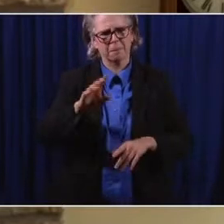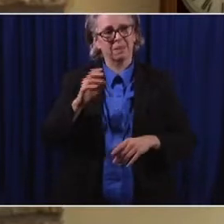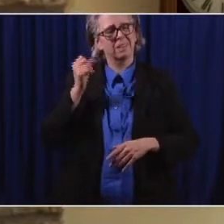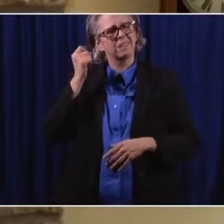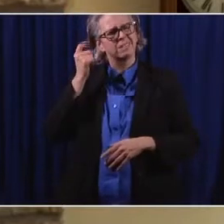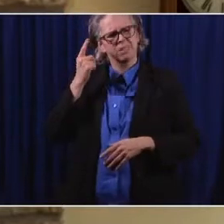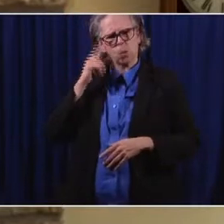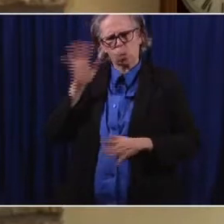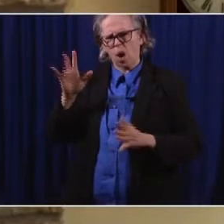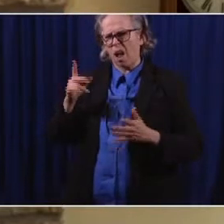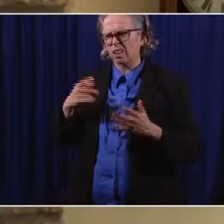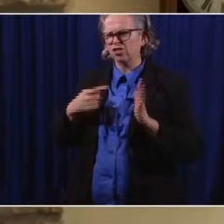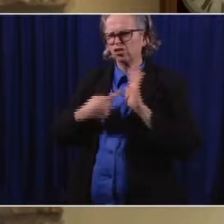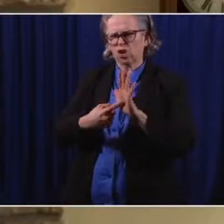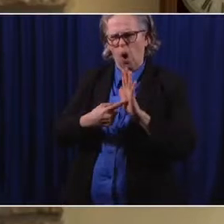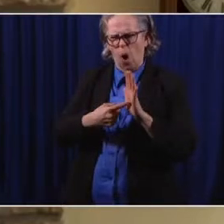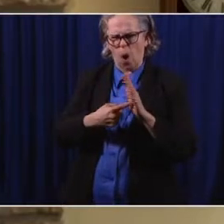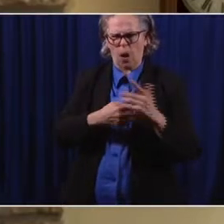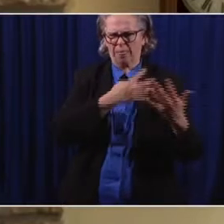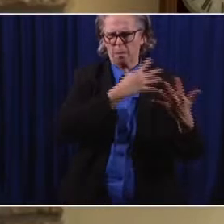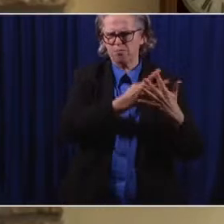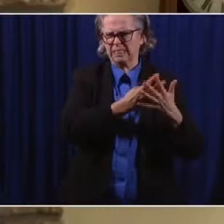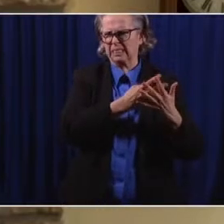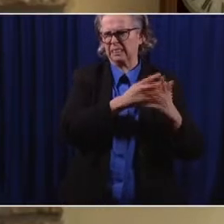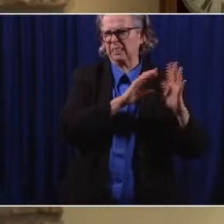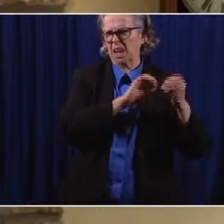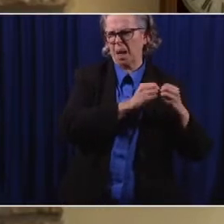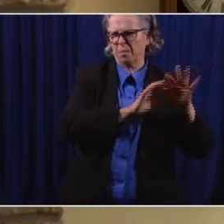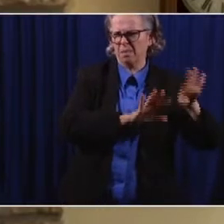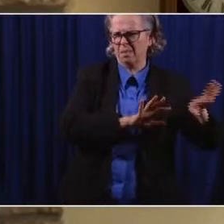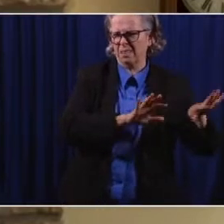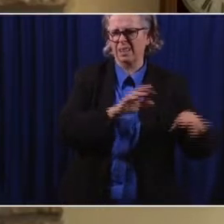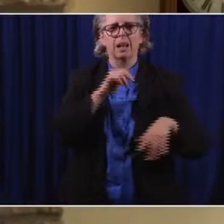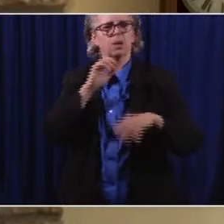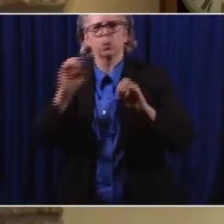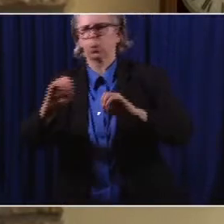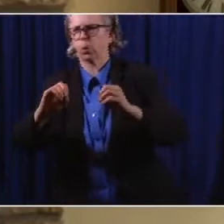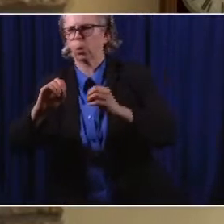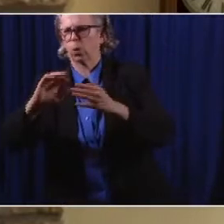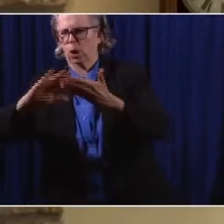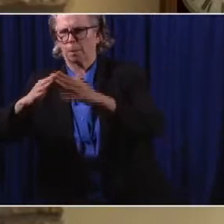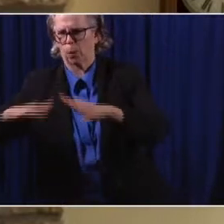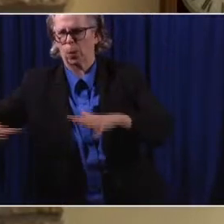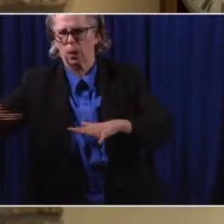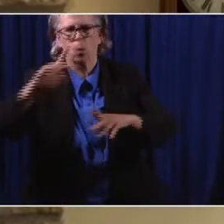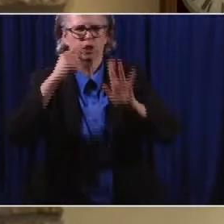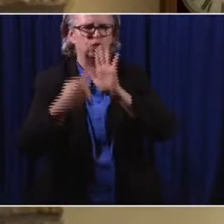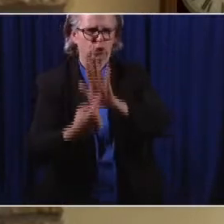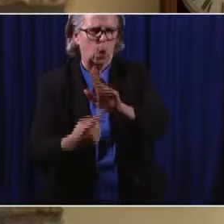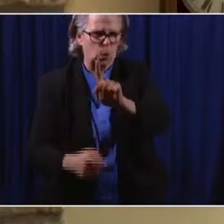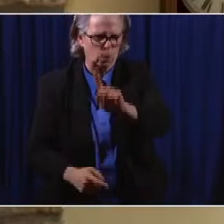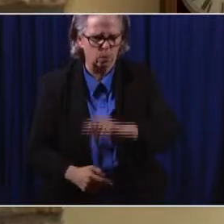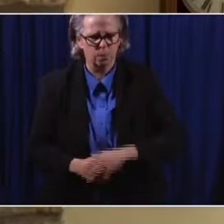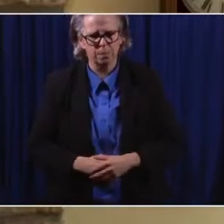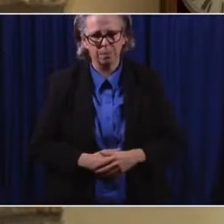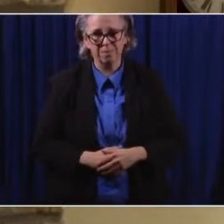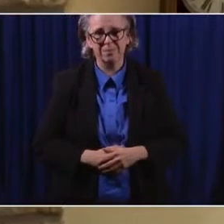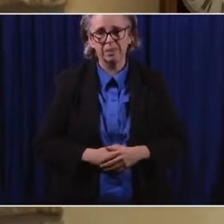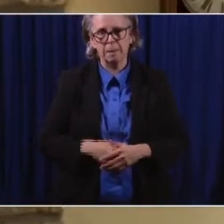have anything to do with the prison. But, again, I think people should be alert